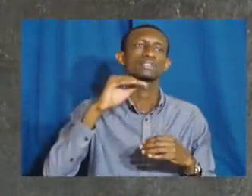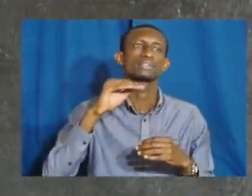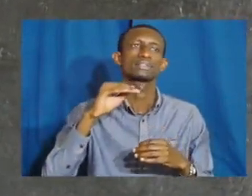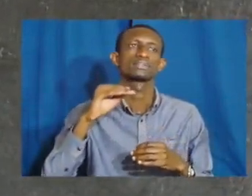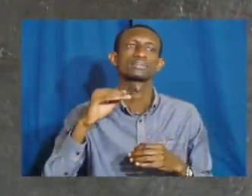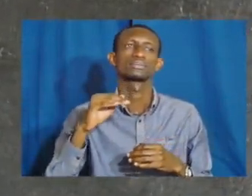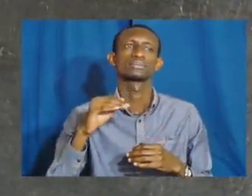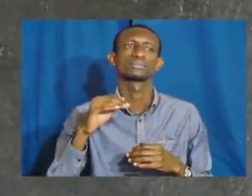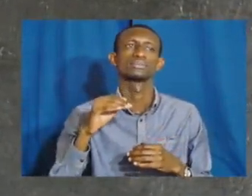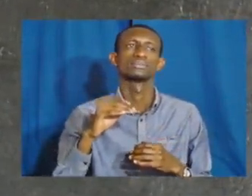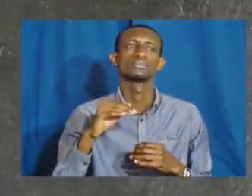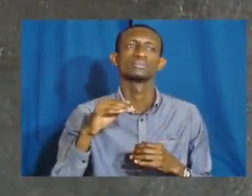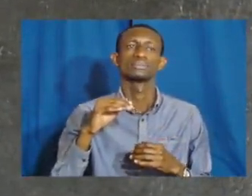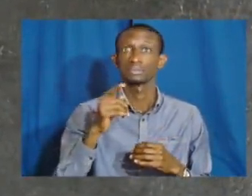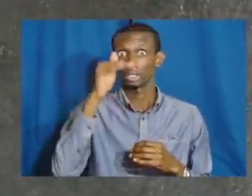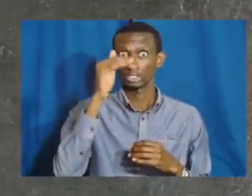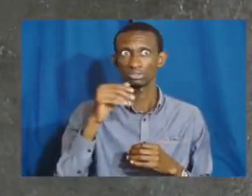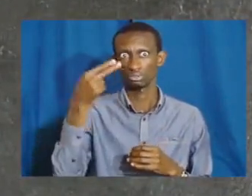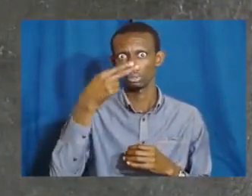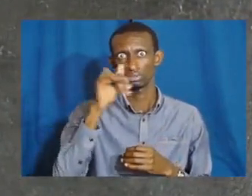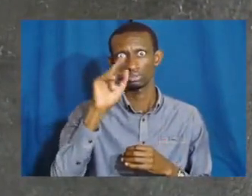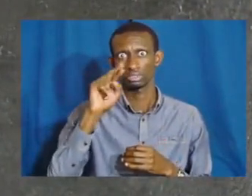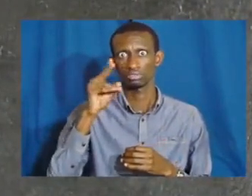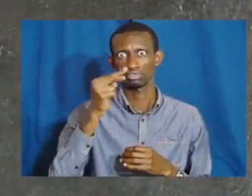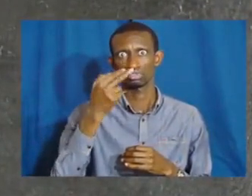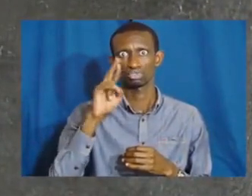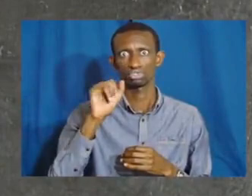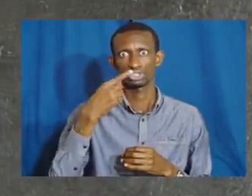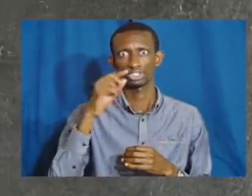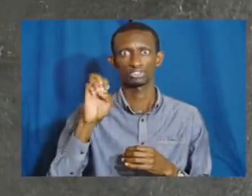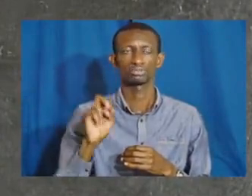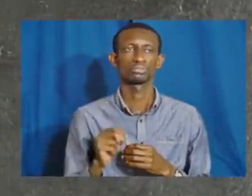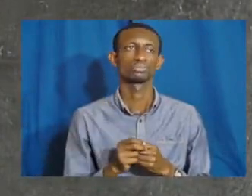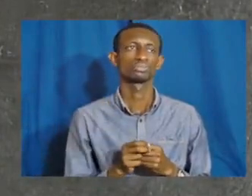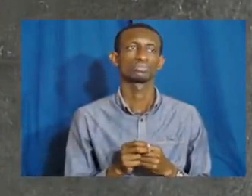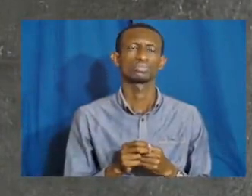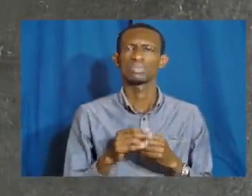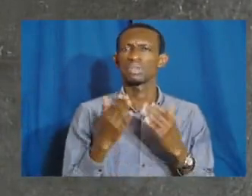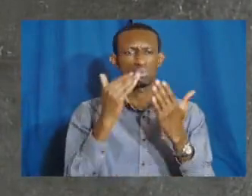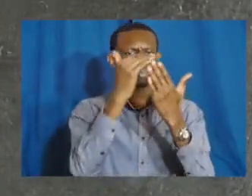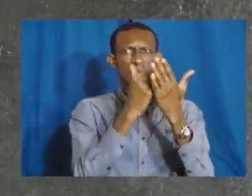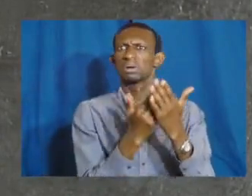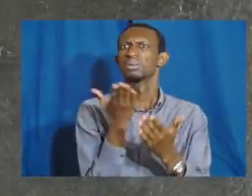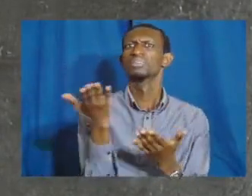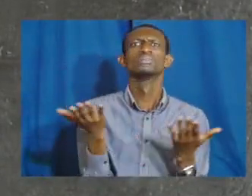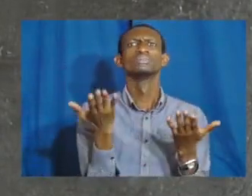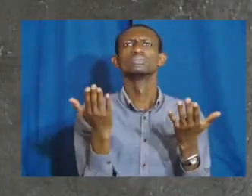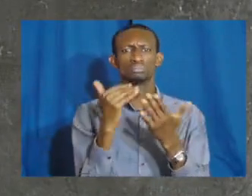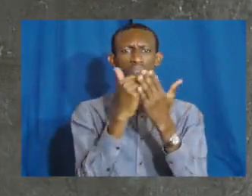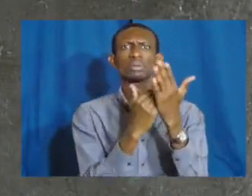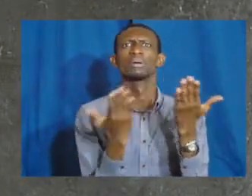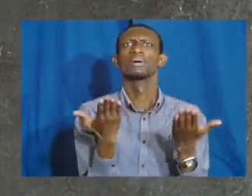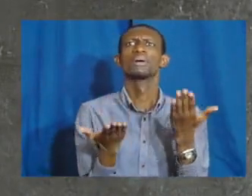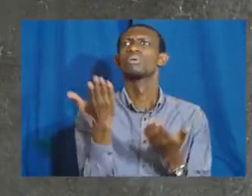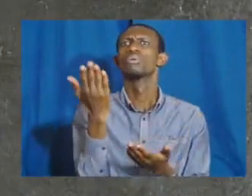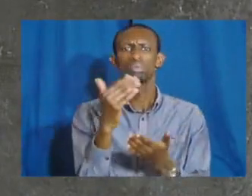CH. Before we have that, this is the hydrogen. So what class of alcohol is that? So you